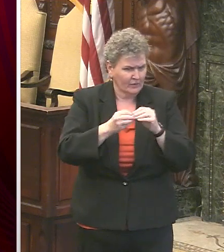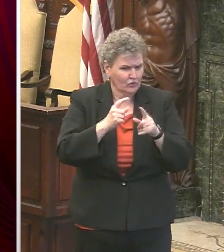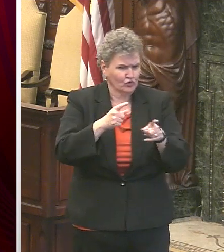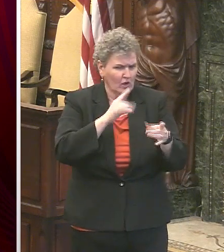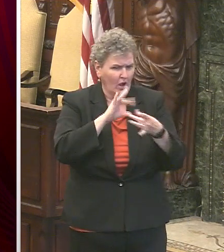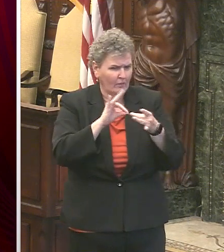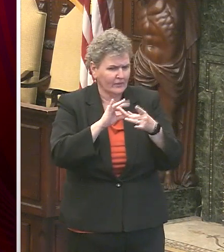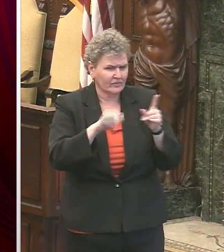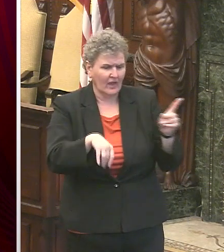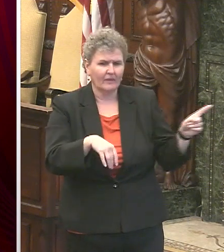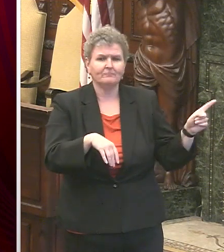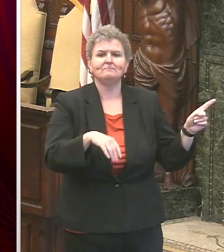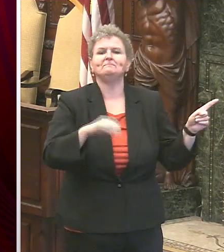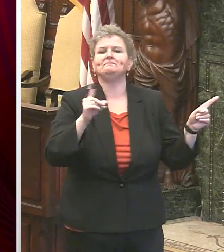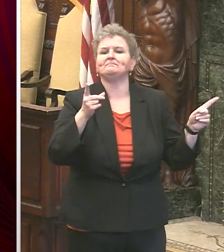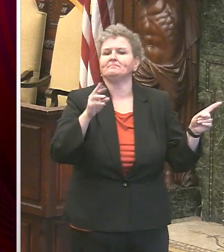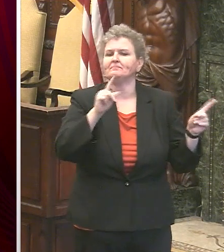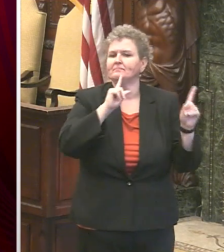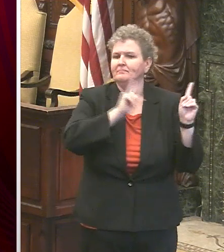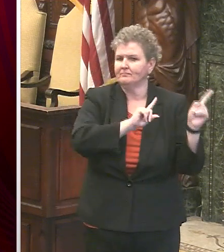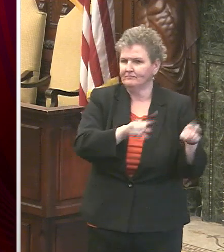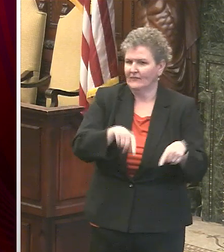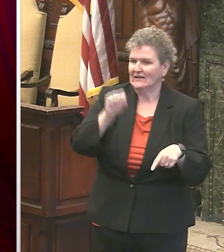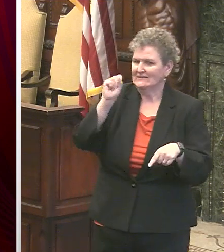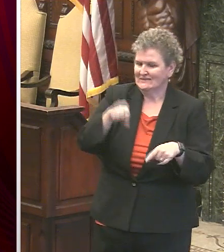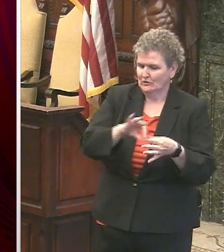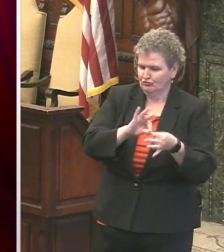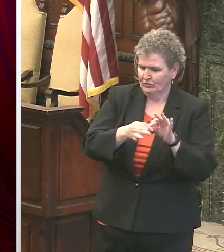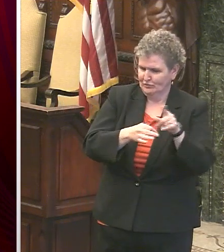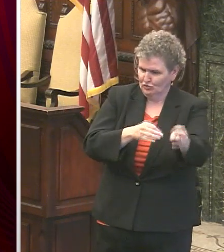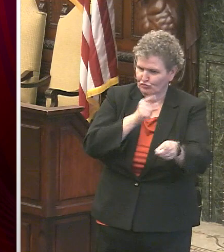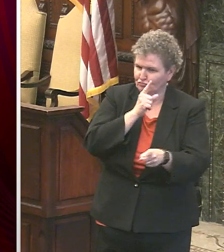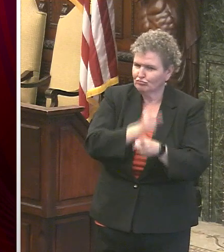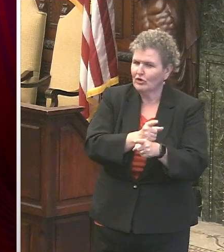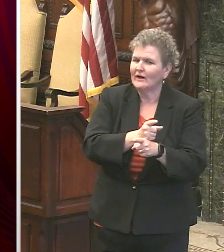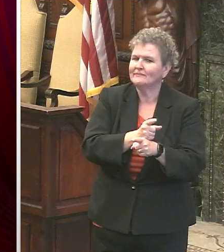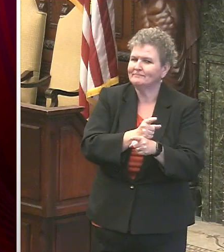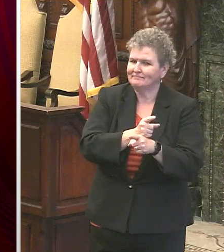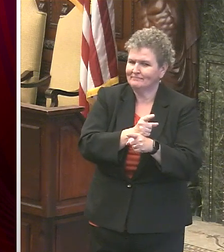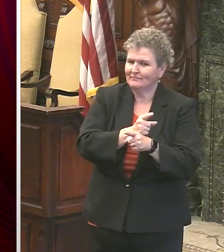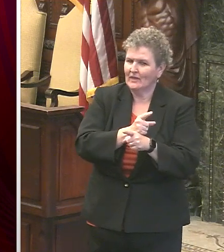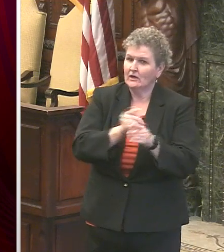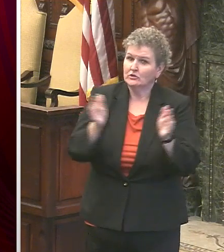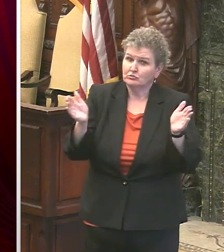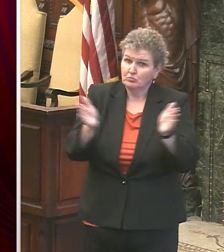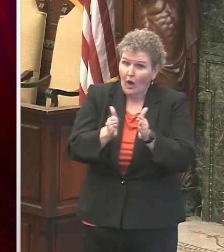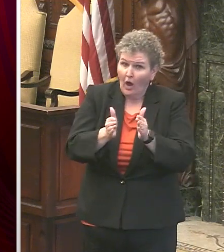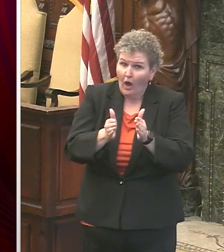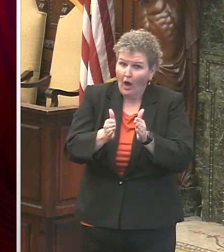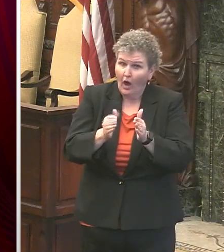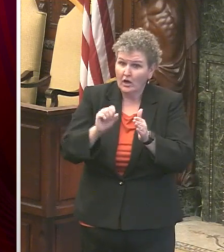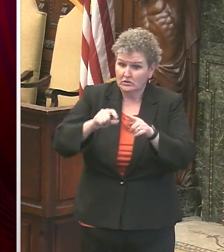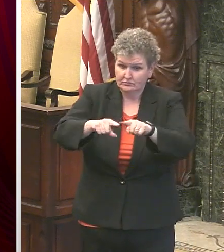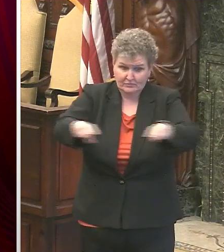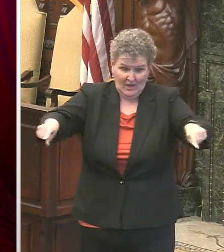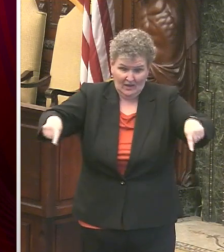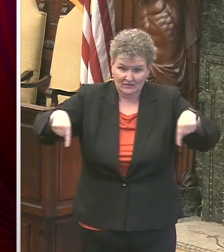it? Yes, you are interpreting that correctly. For the smaller spaces, these limits would be tighter limits than what we